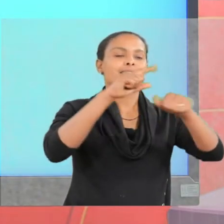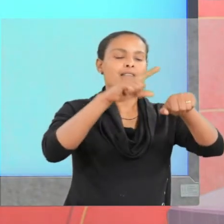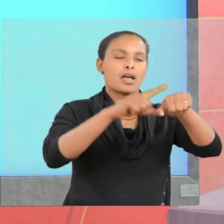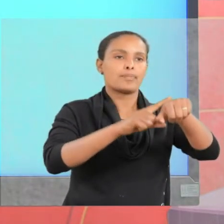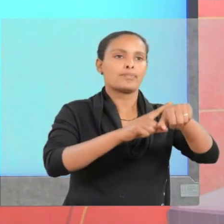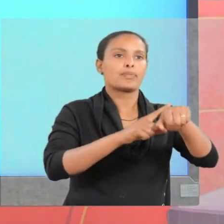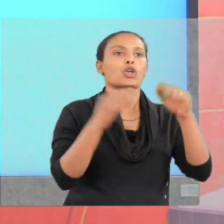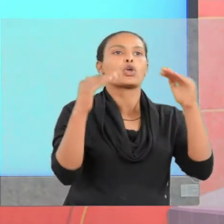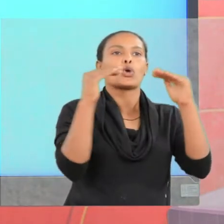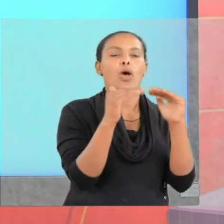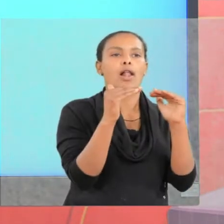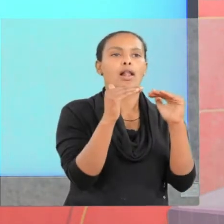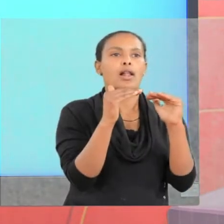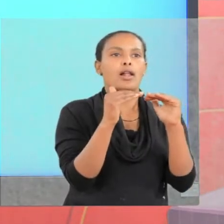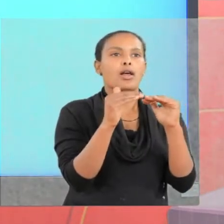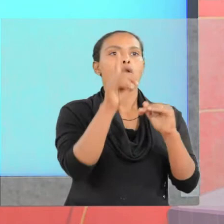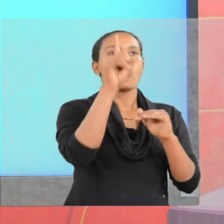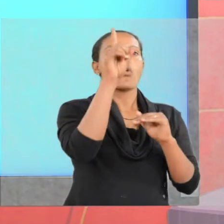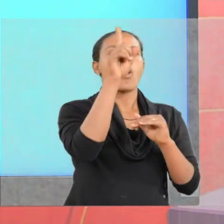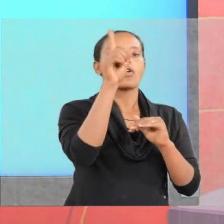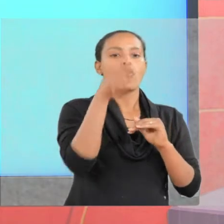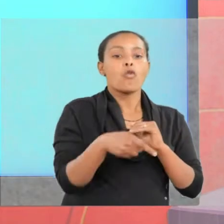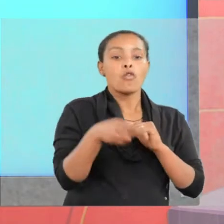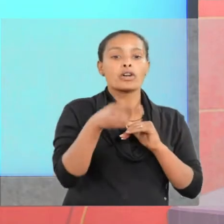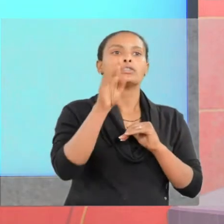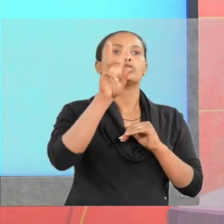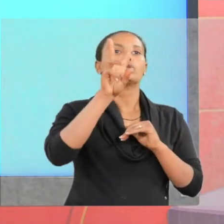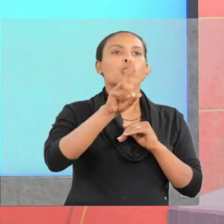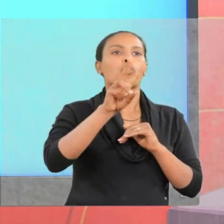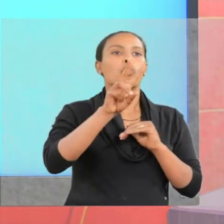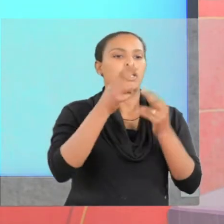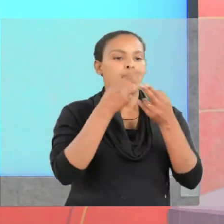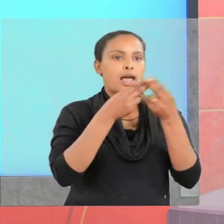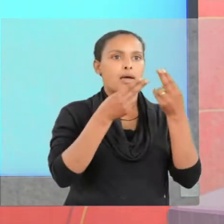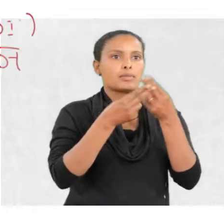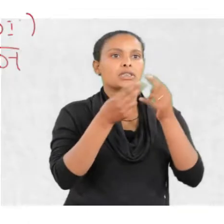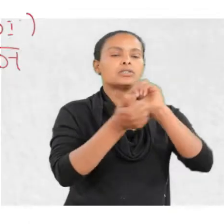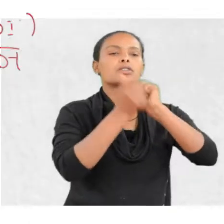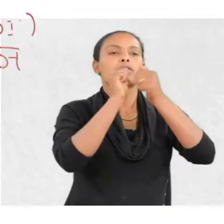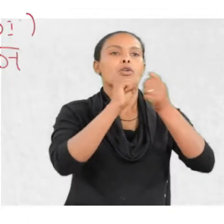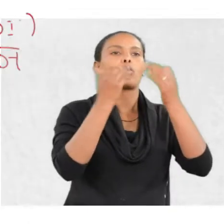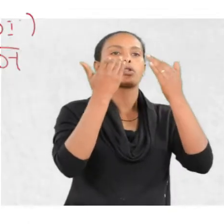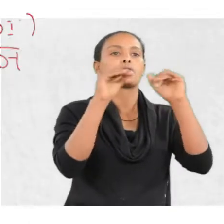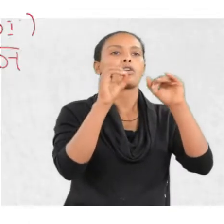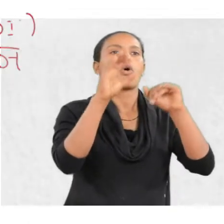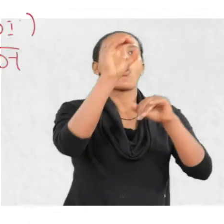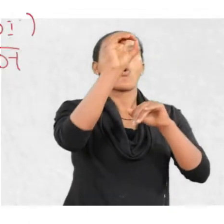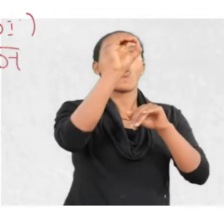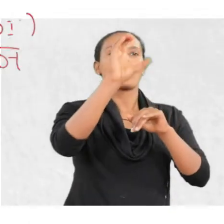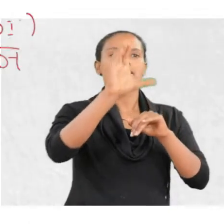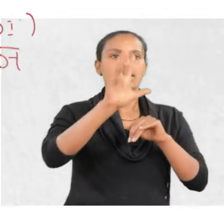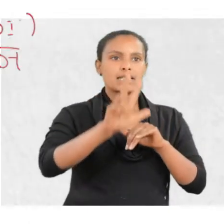equal 1 over 2 times change in concentration of O3